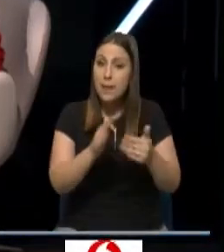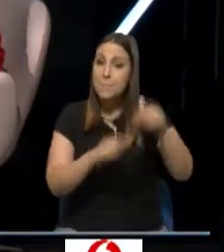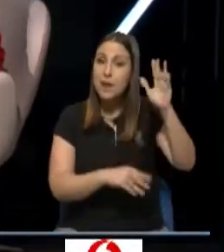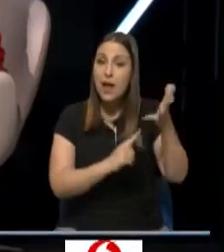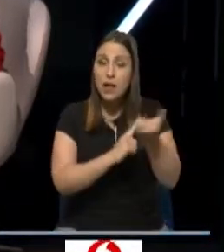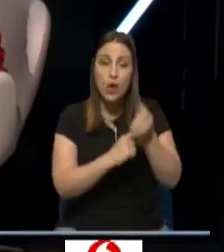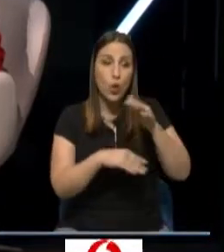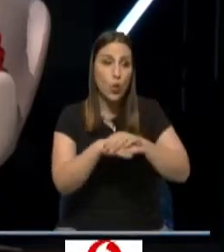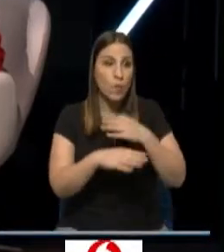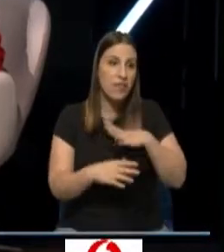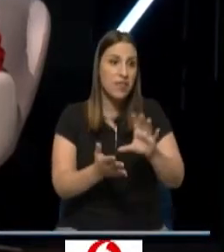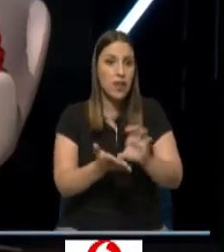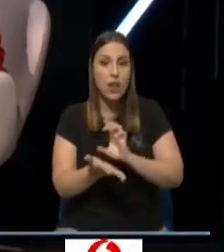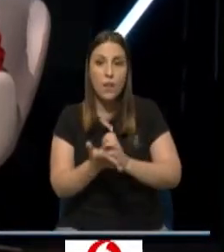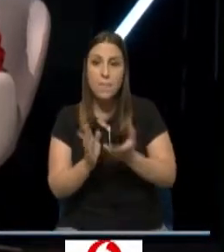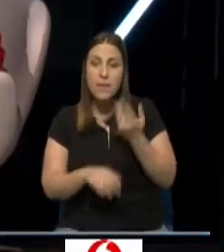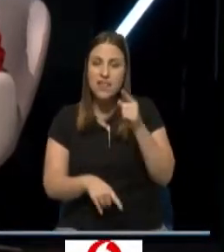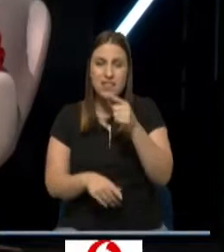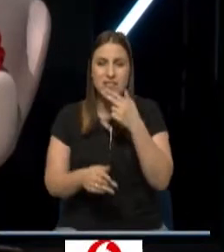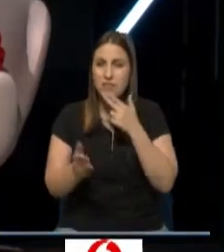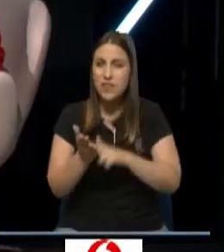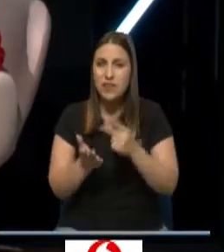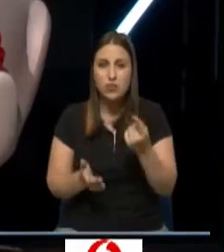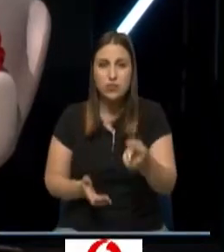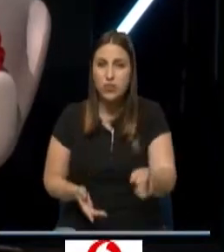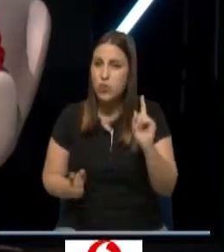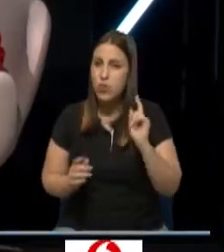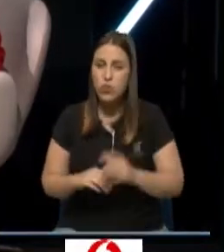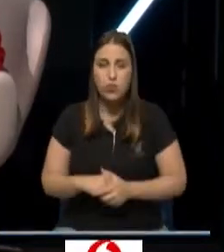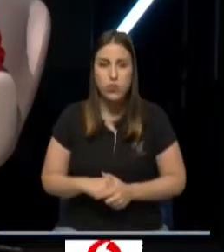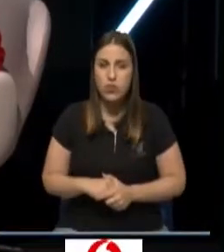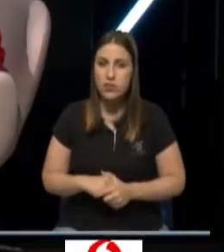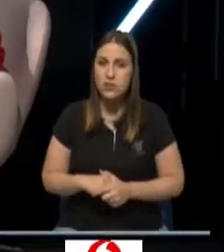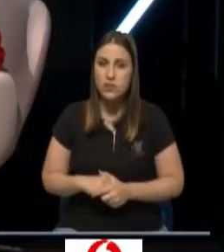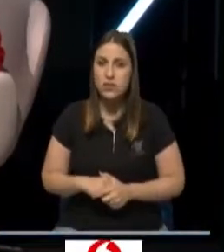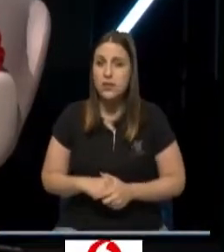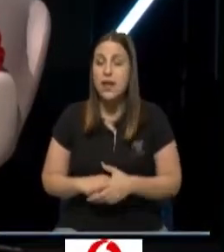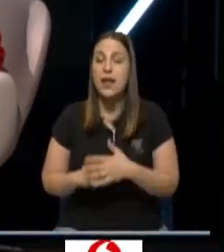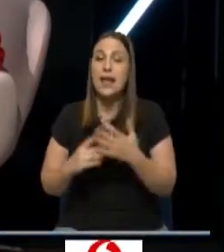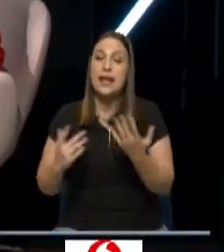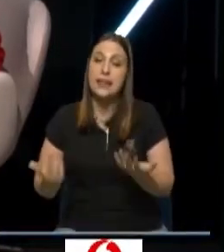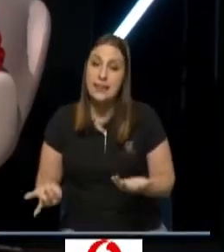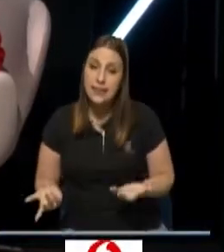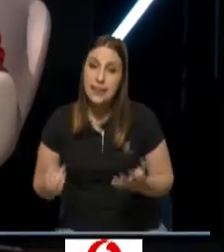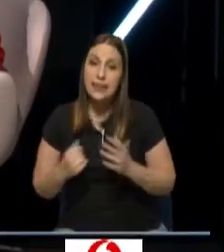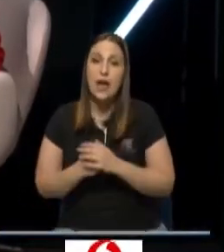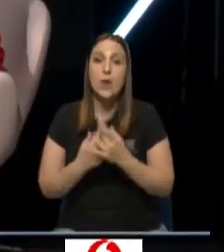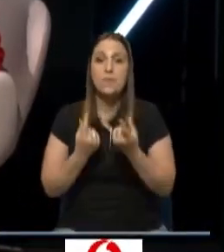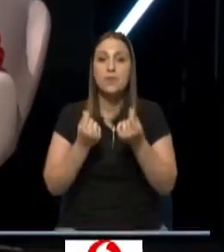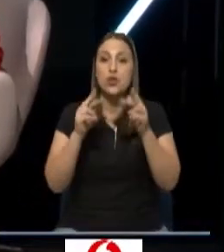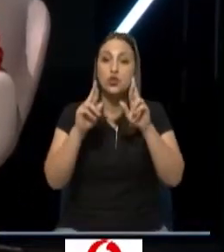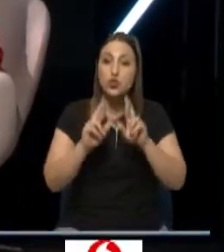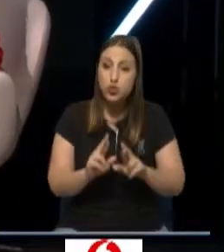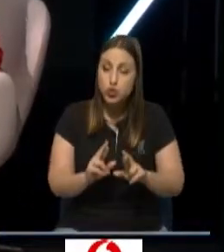end up by charging more to the client. So this is a total fallacy. So